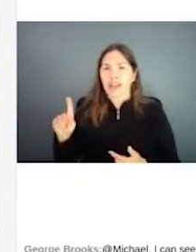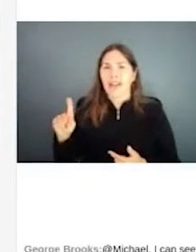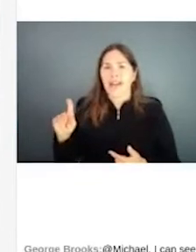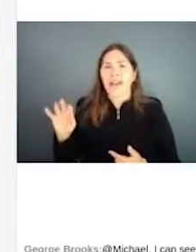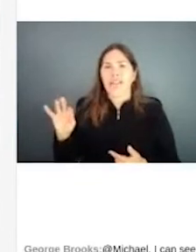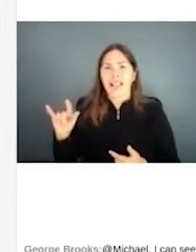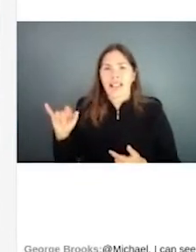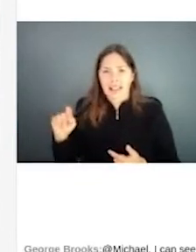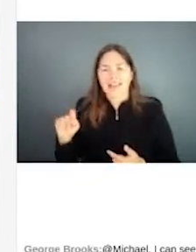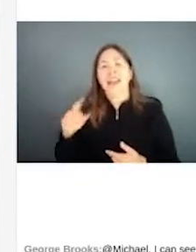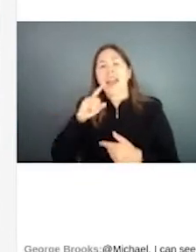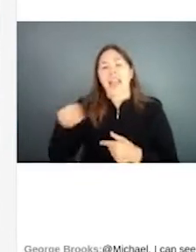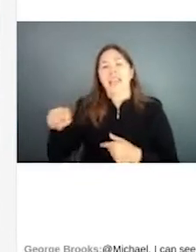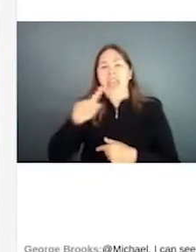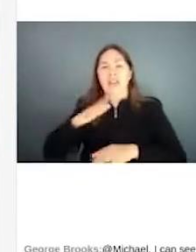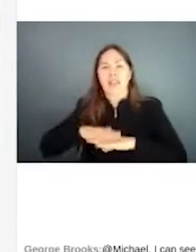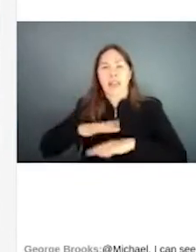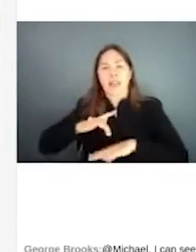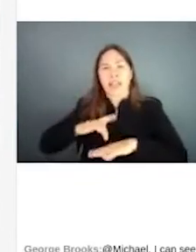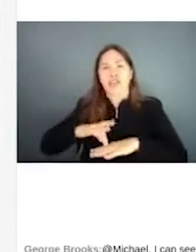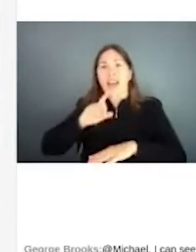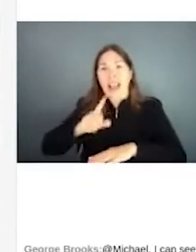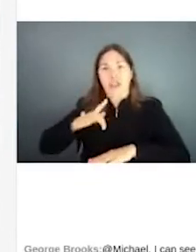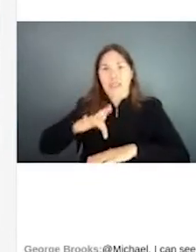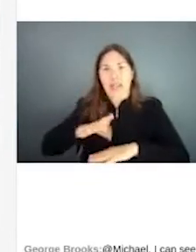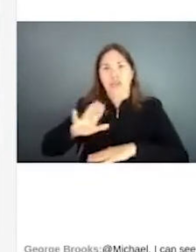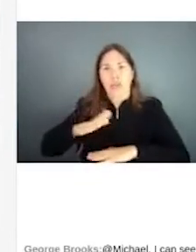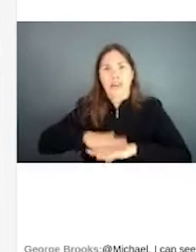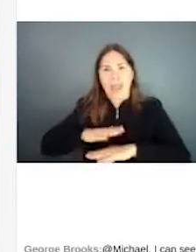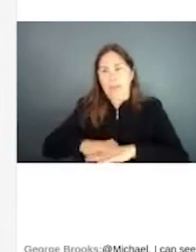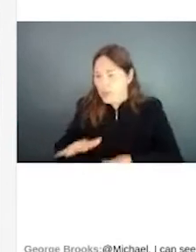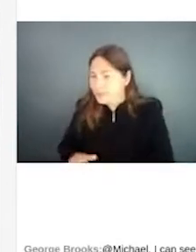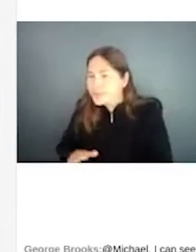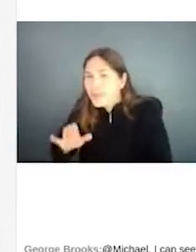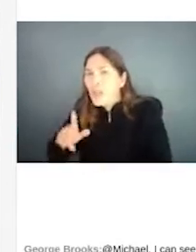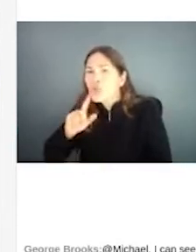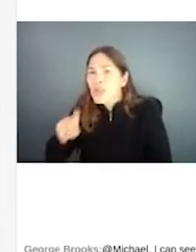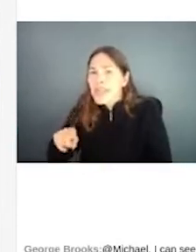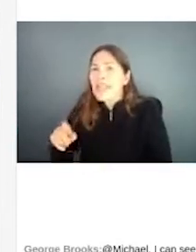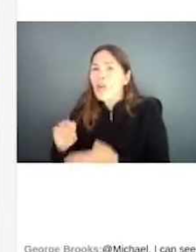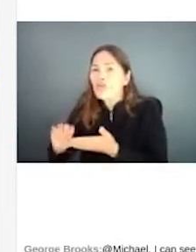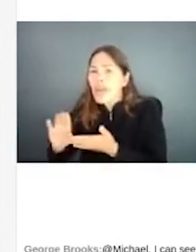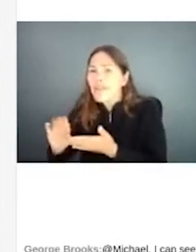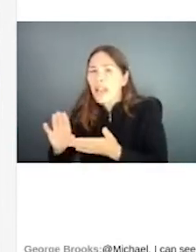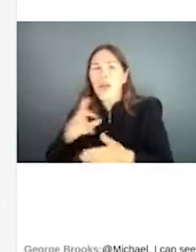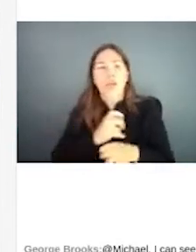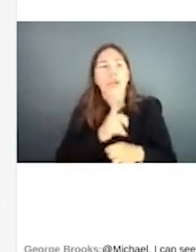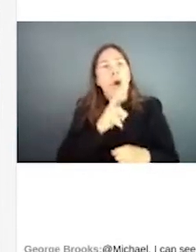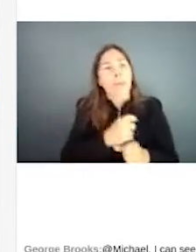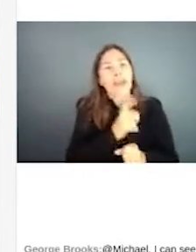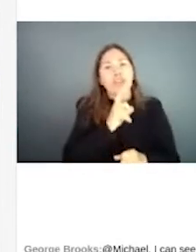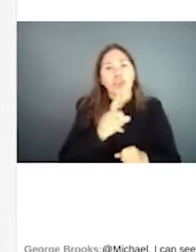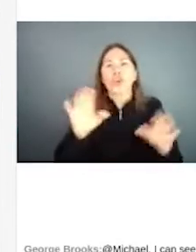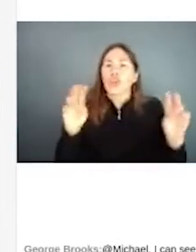and Chick-fil-A does table touches where they'll physically touch your table and ask you if you need a refill. So I'll go around and make sure that you do those table touches,